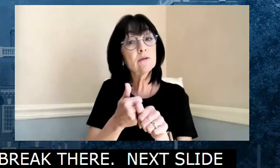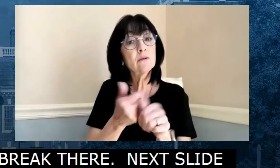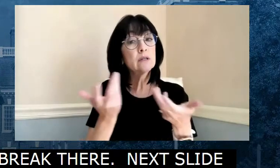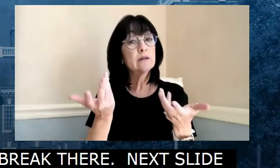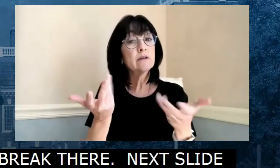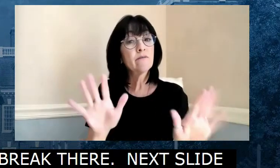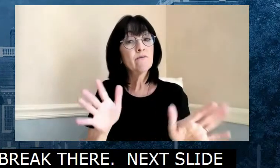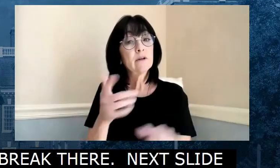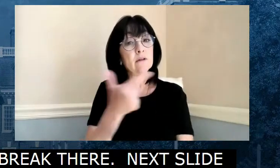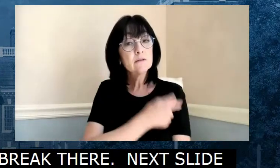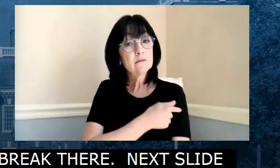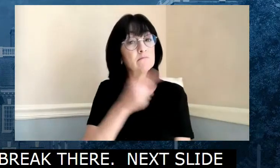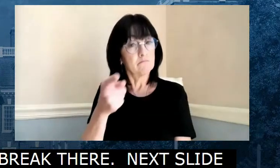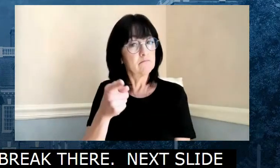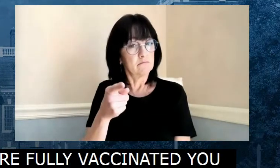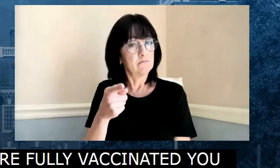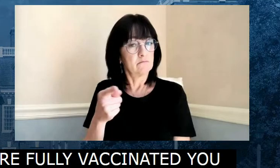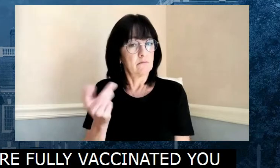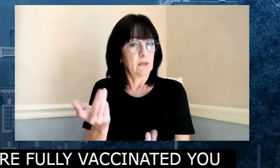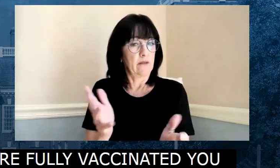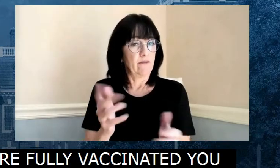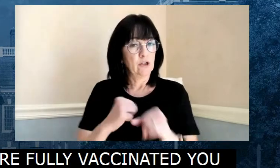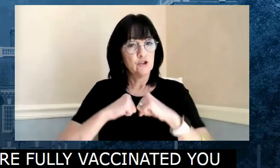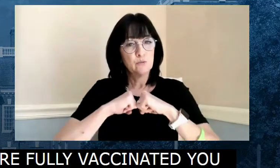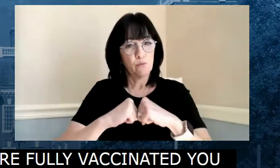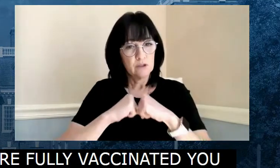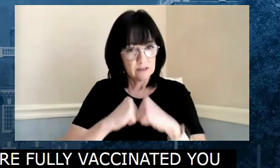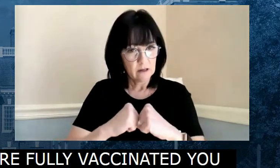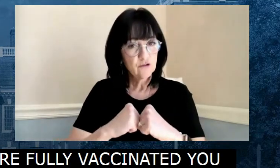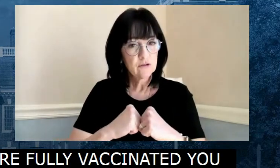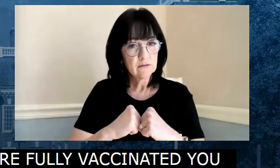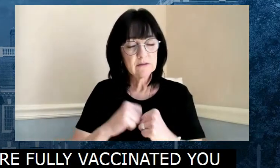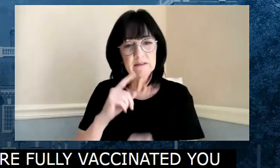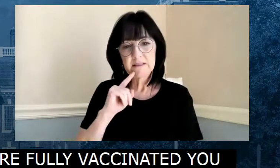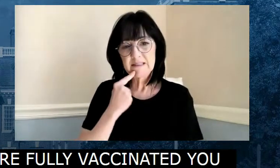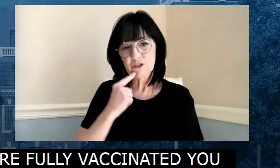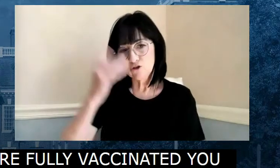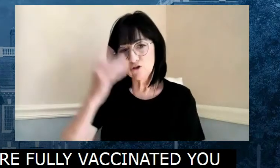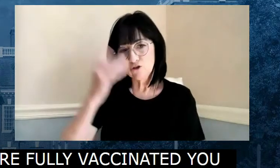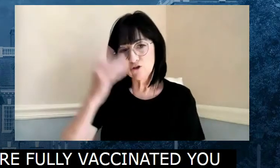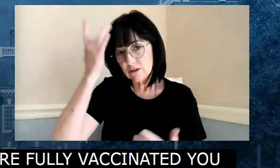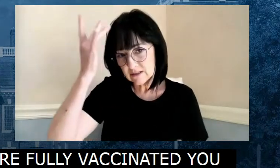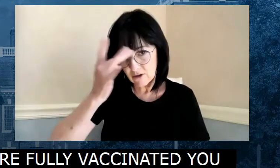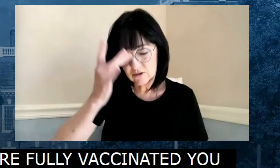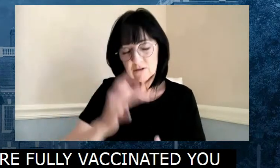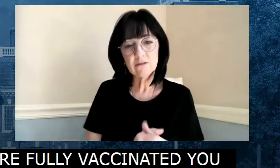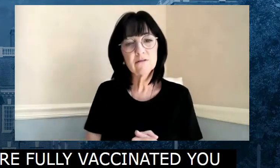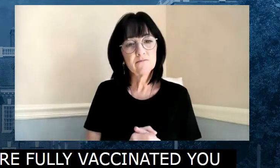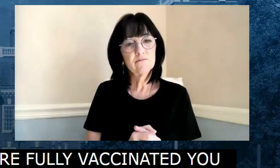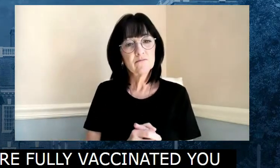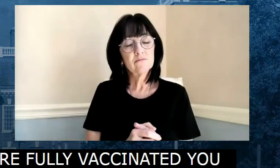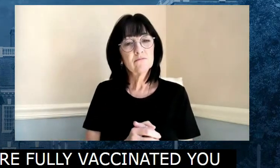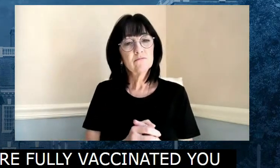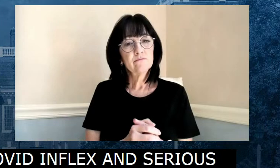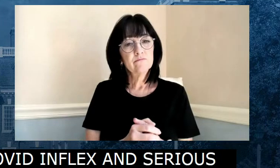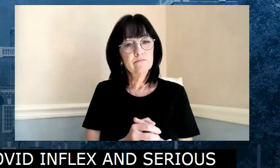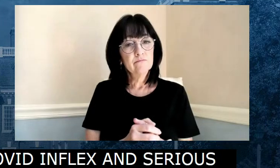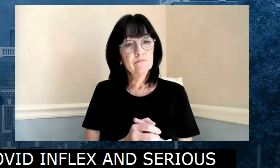COVID-19 infection and serious illness. You're also less likely to give